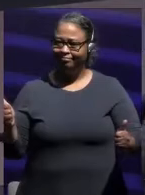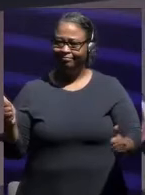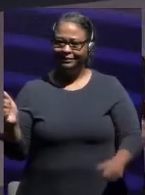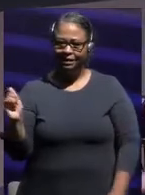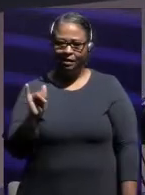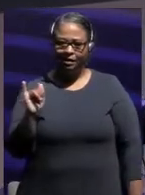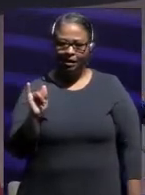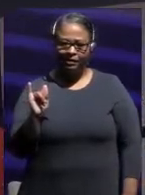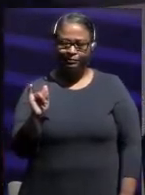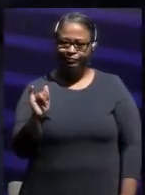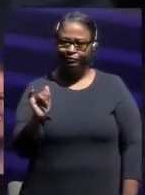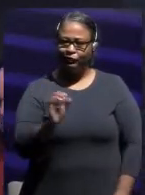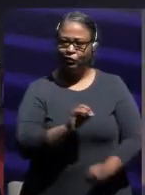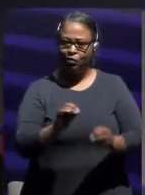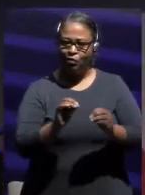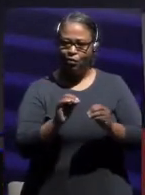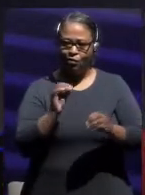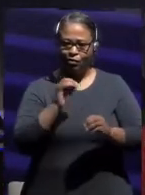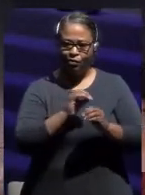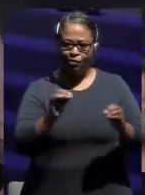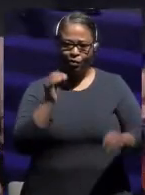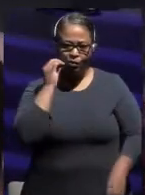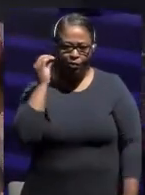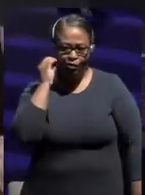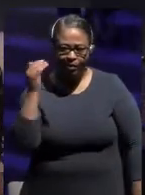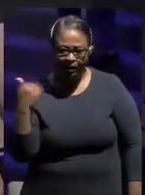like a vagabond.